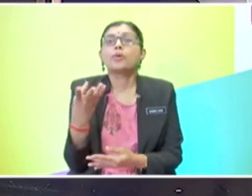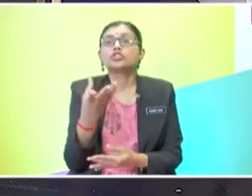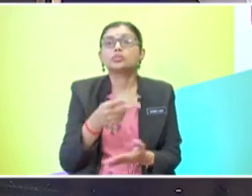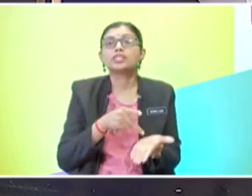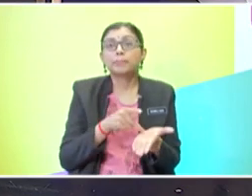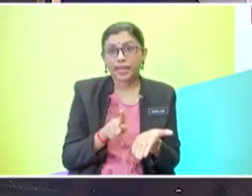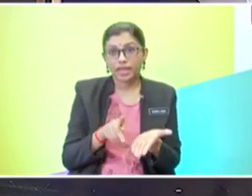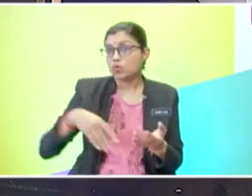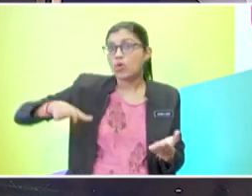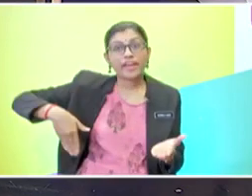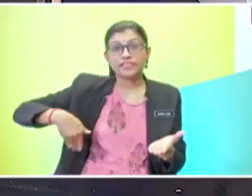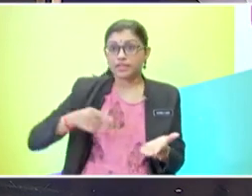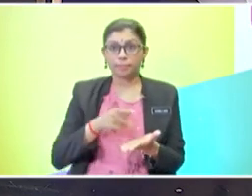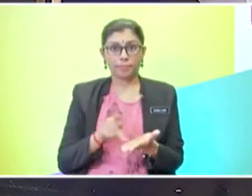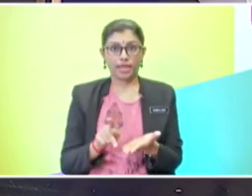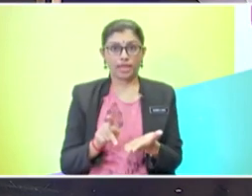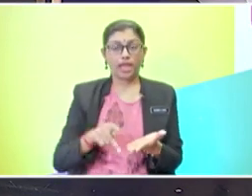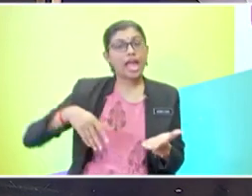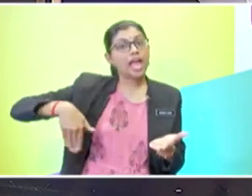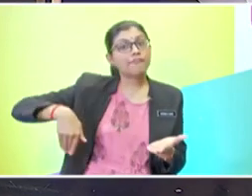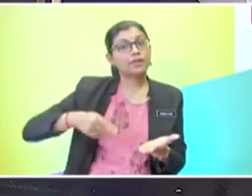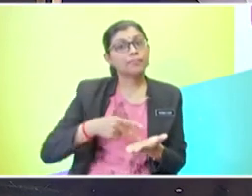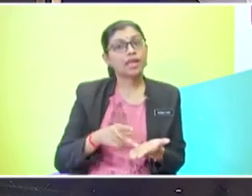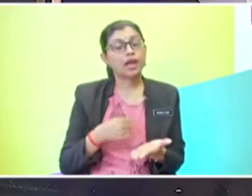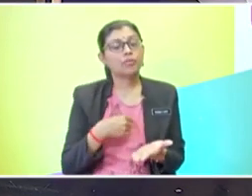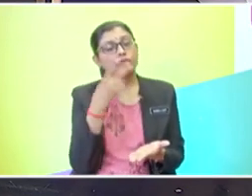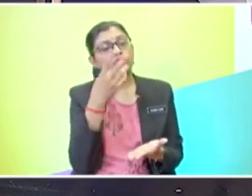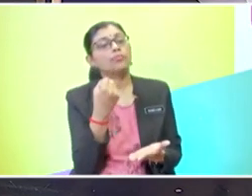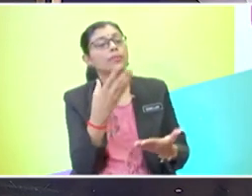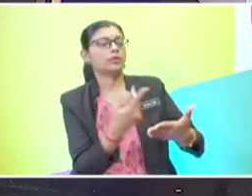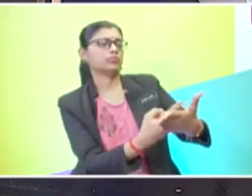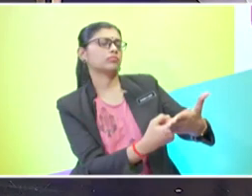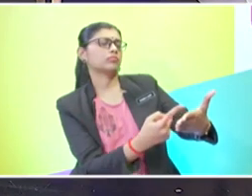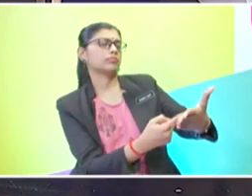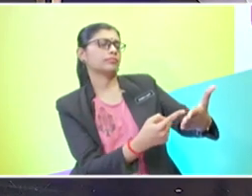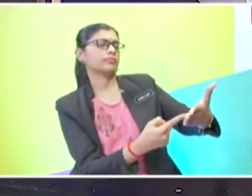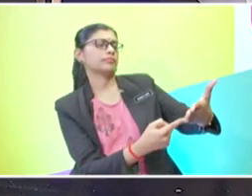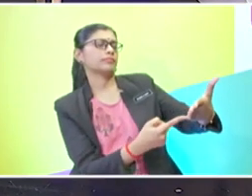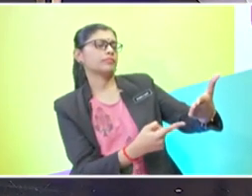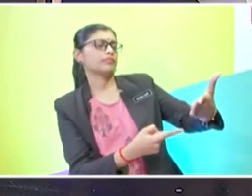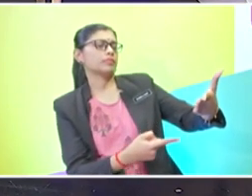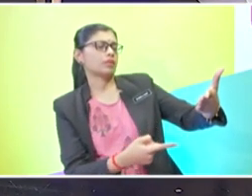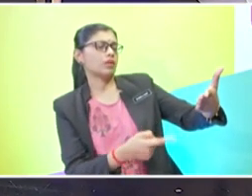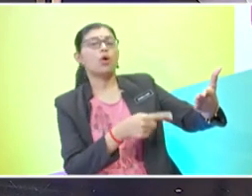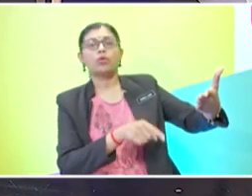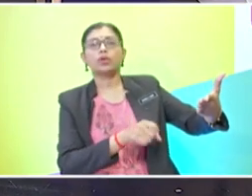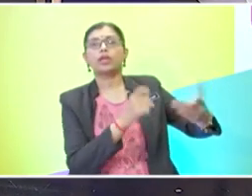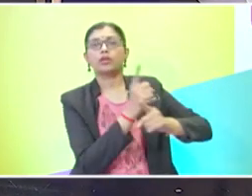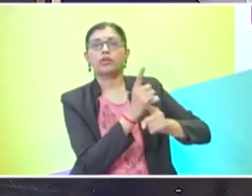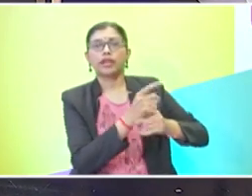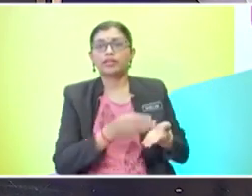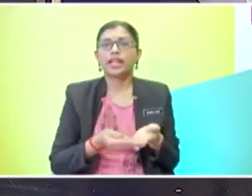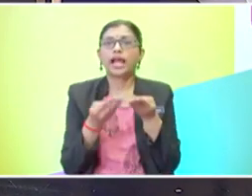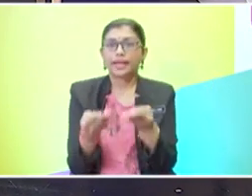payment. Okay, what's the goods? Okay, in invoice, you have the full detail. The recorded detail. Okay.